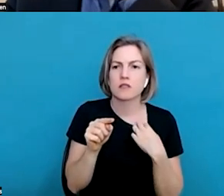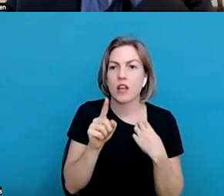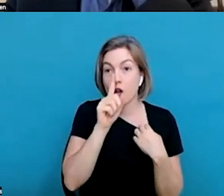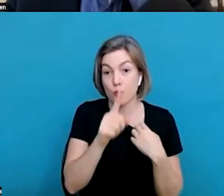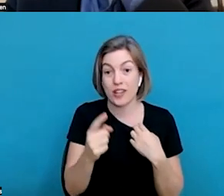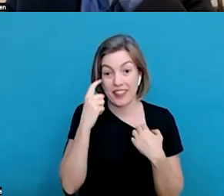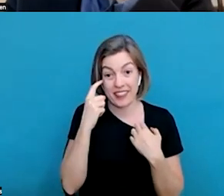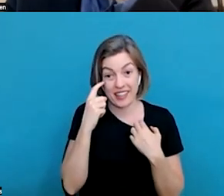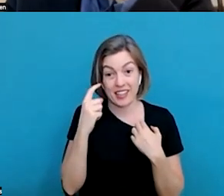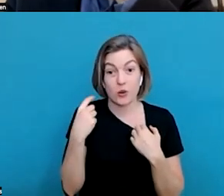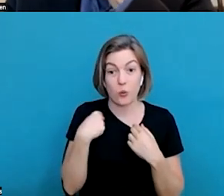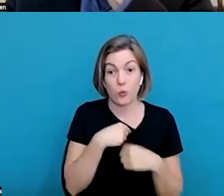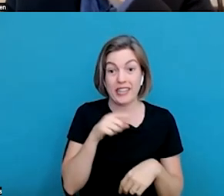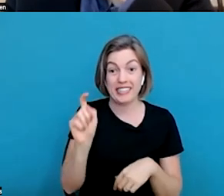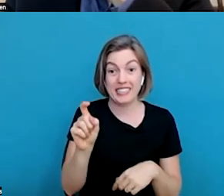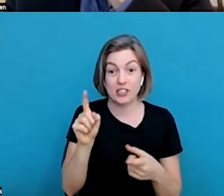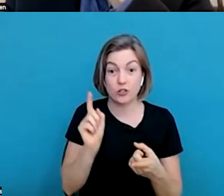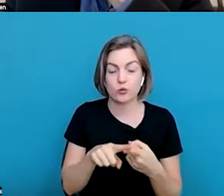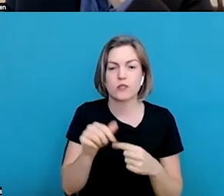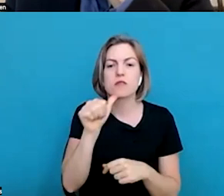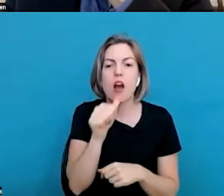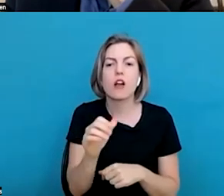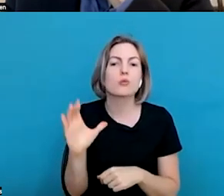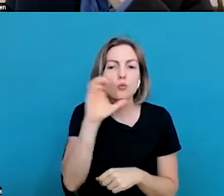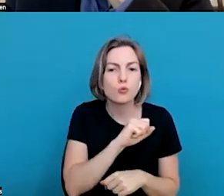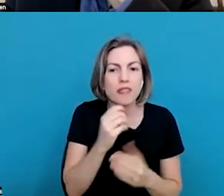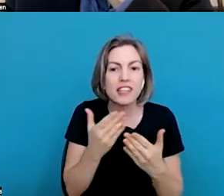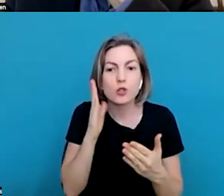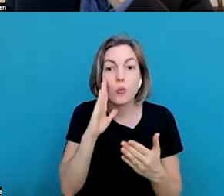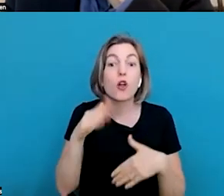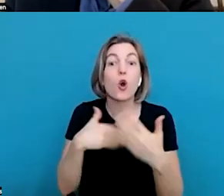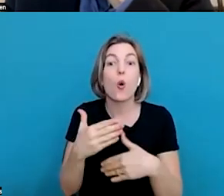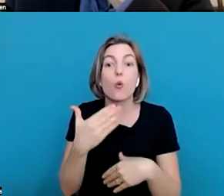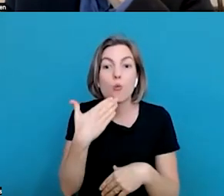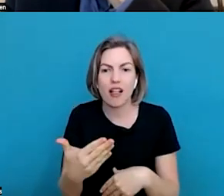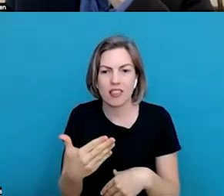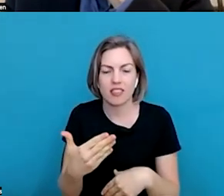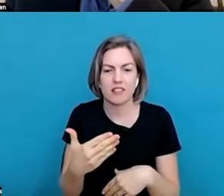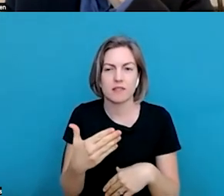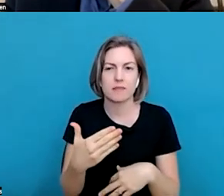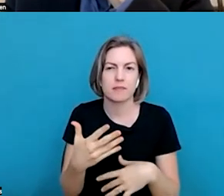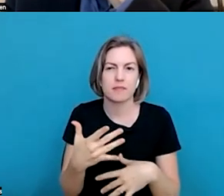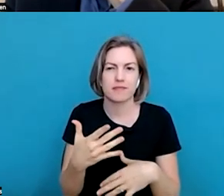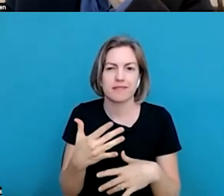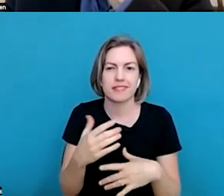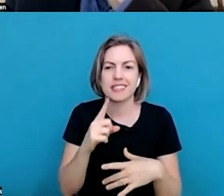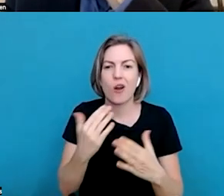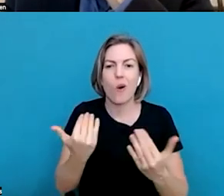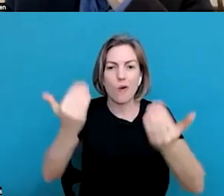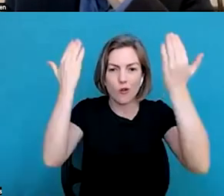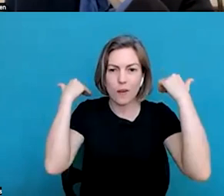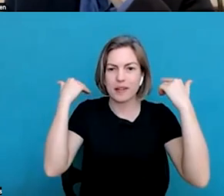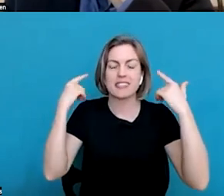think we need to not assume that things will go well is an overwhelming, like prevailing